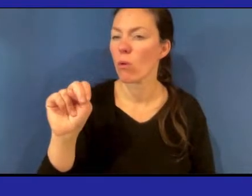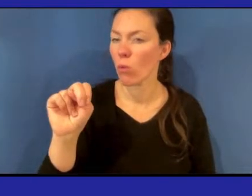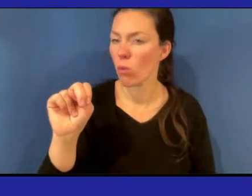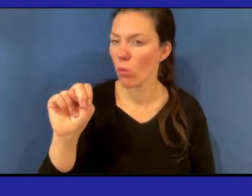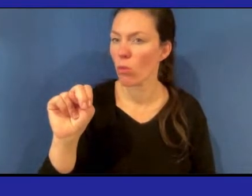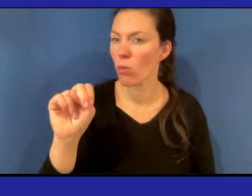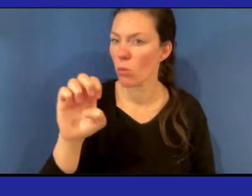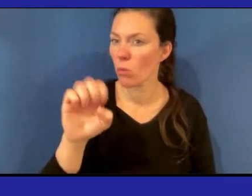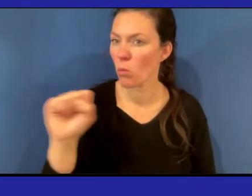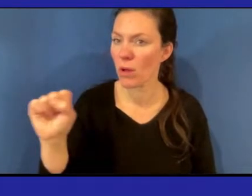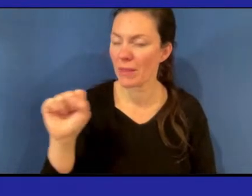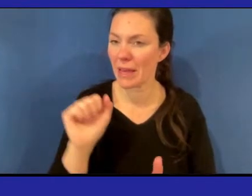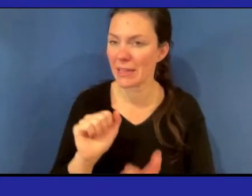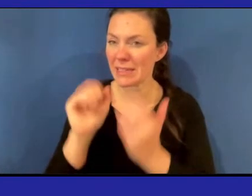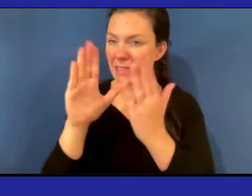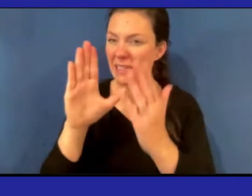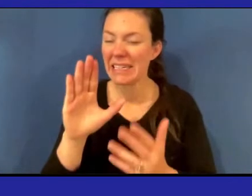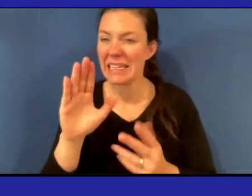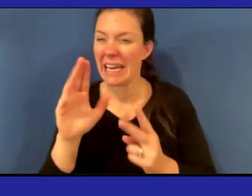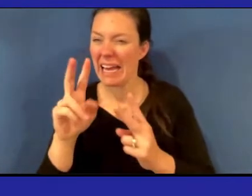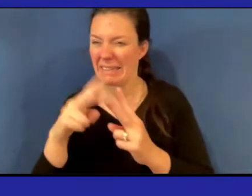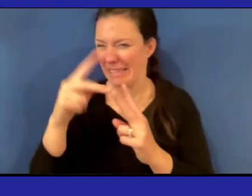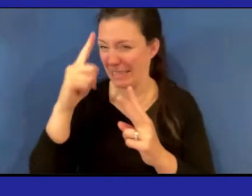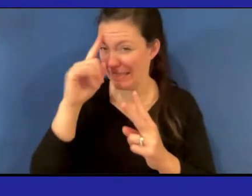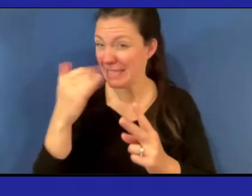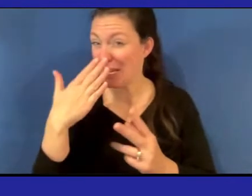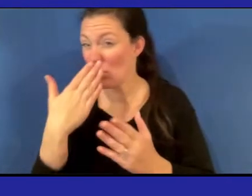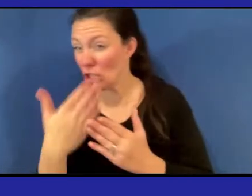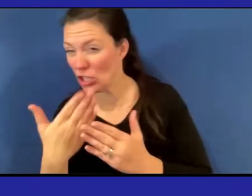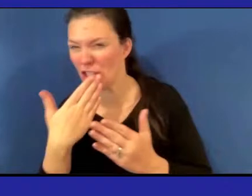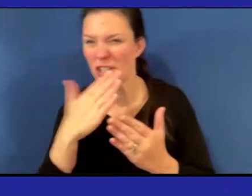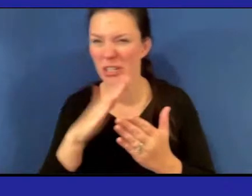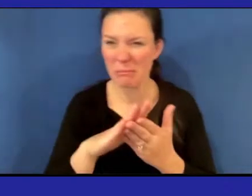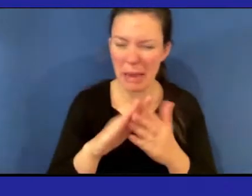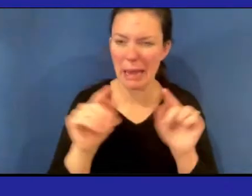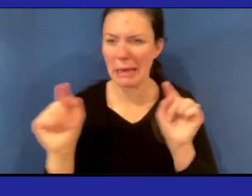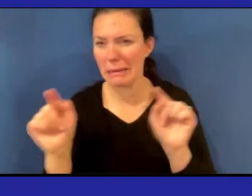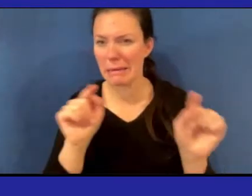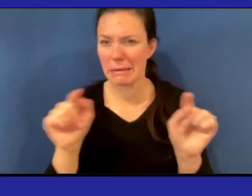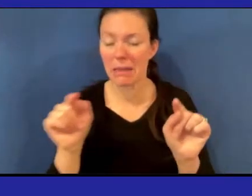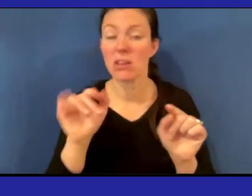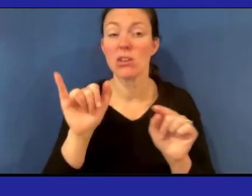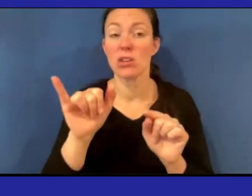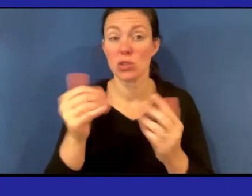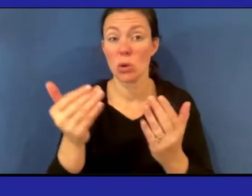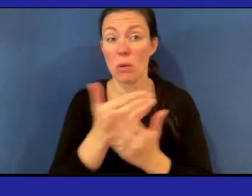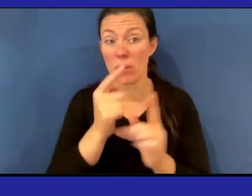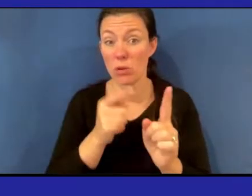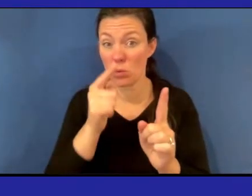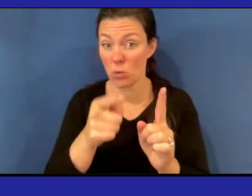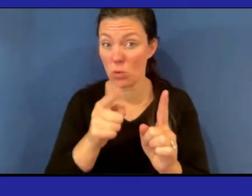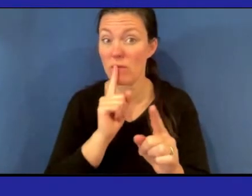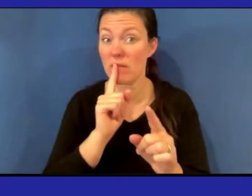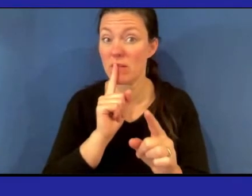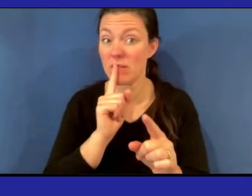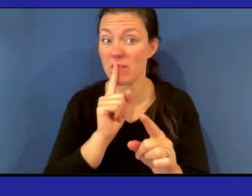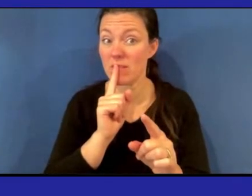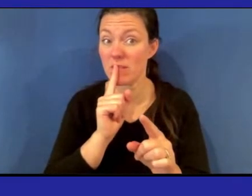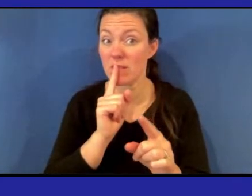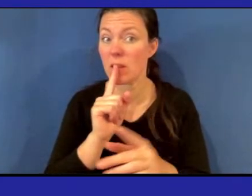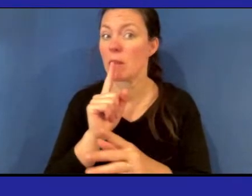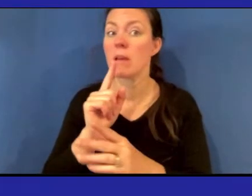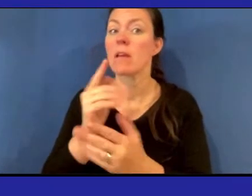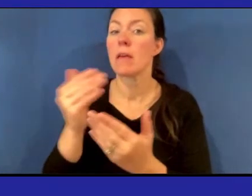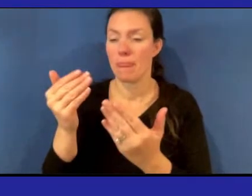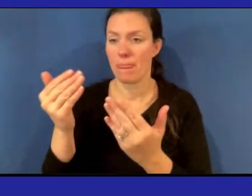sometimes I think about, is it good or bad to be over? So the revised target is up? Or Revised target is up. I